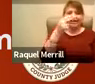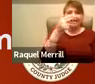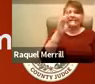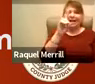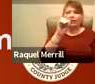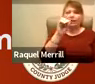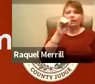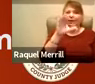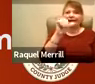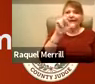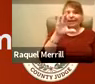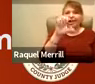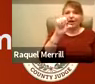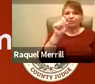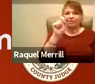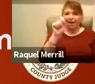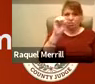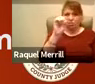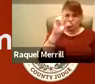www.hidalgocares.org